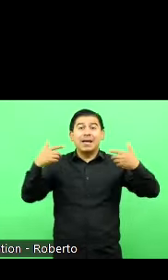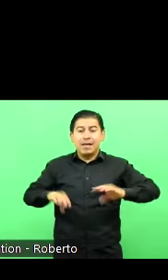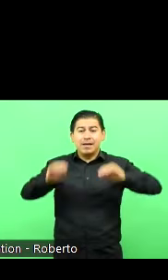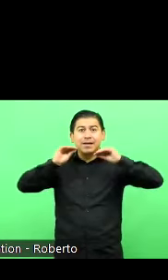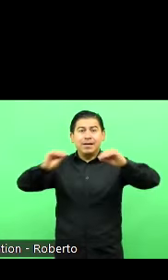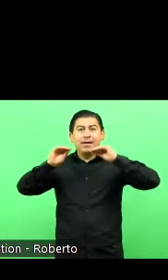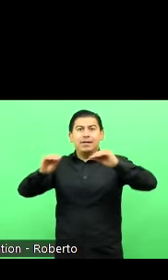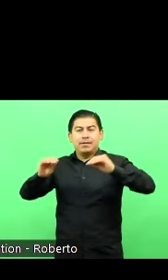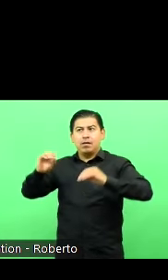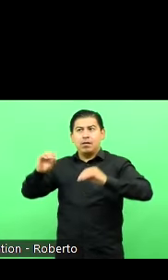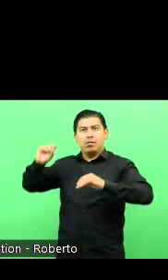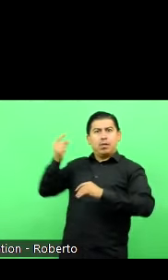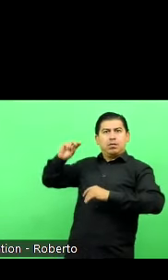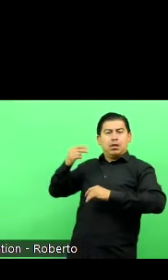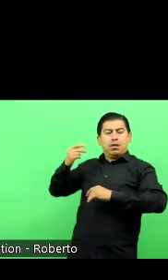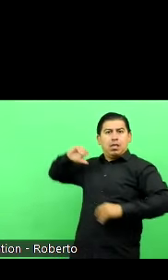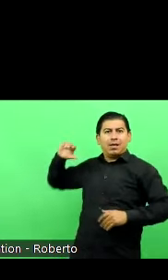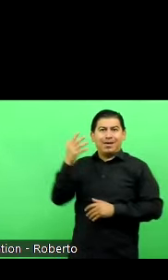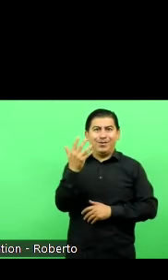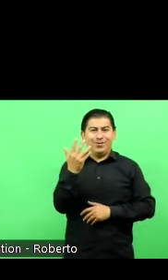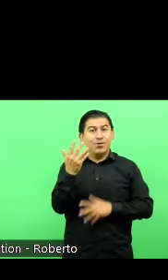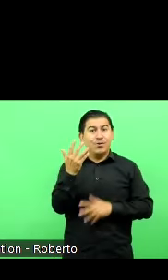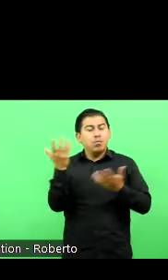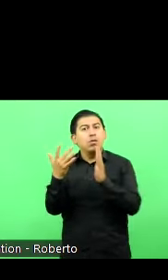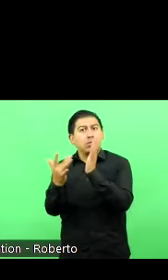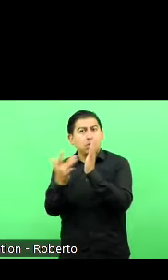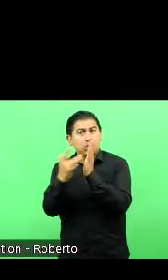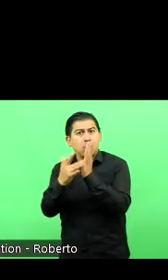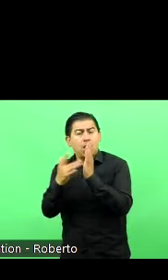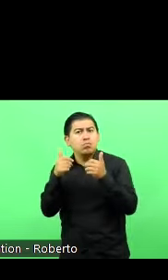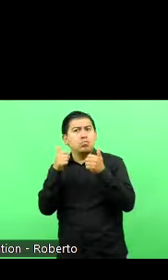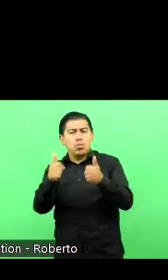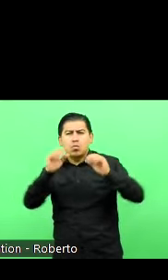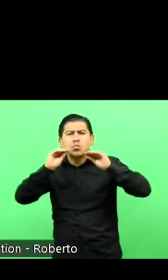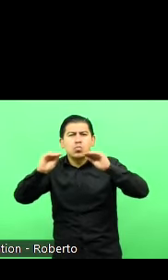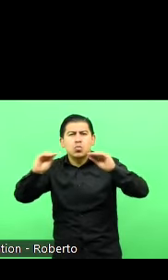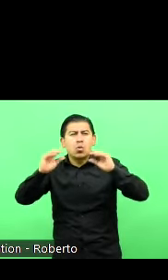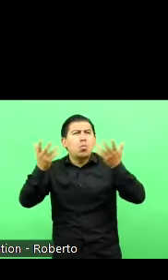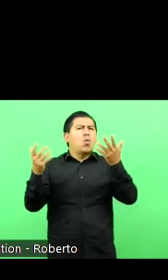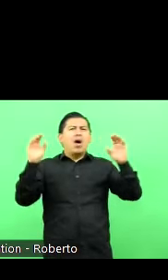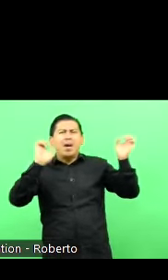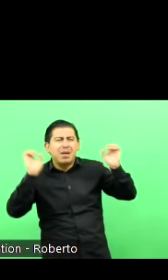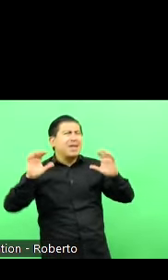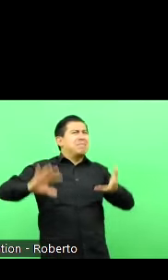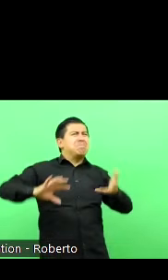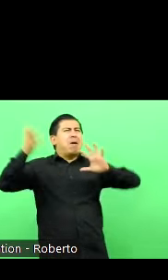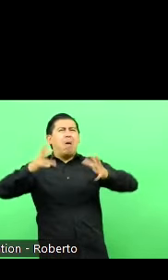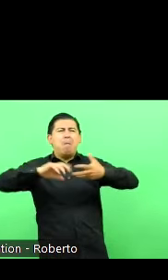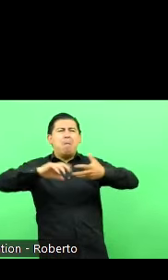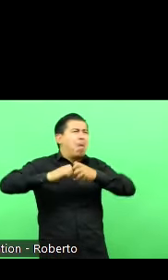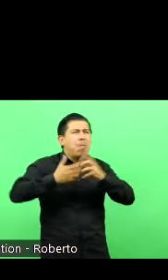innovation for urban health disaster risk reduction and inclusive and resilient cities through South-South and Triangle